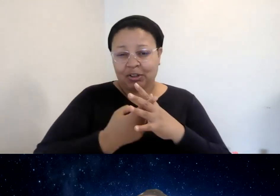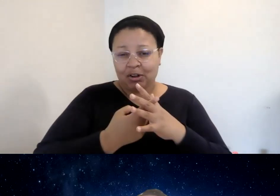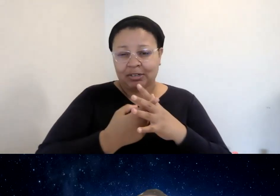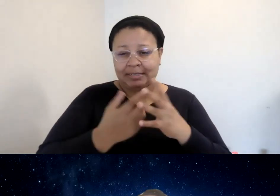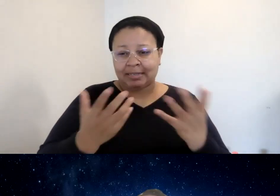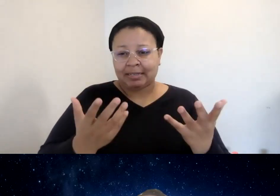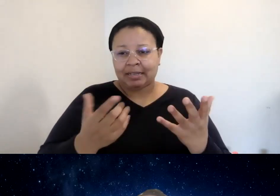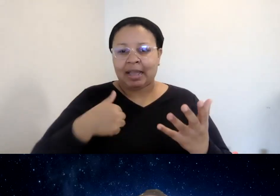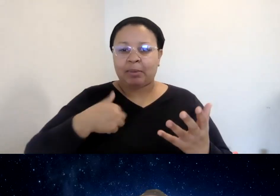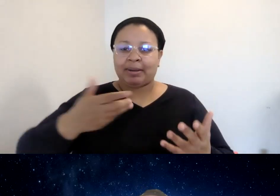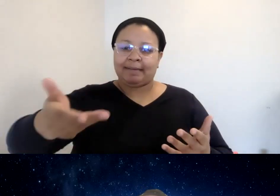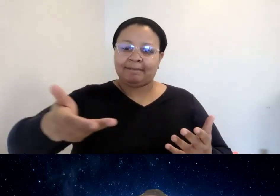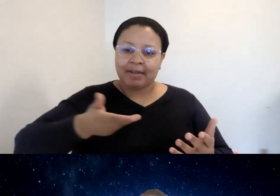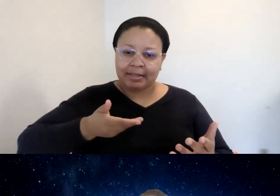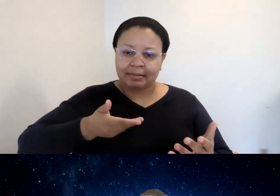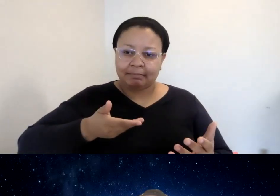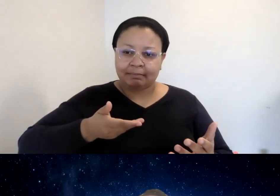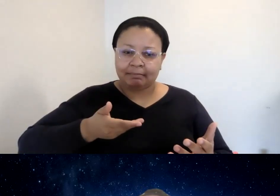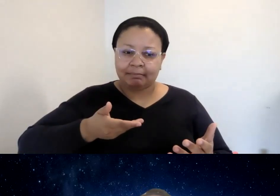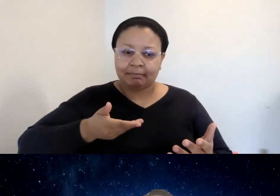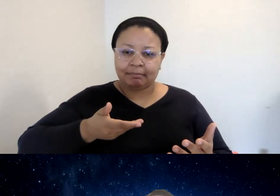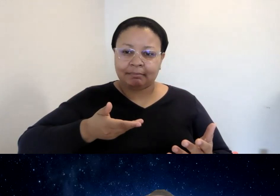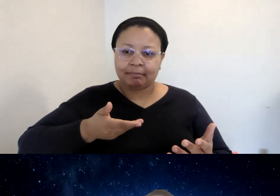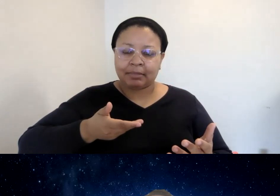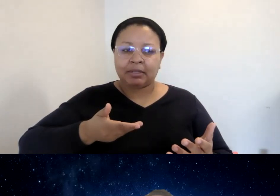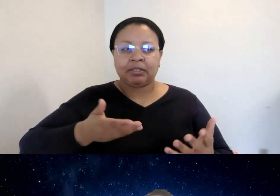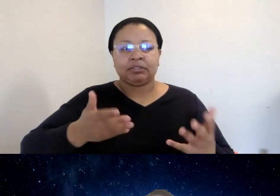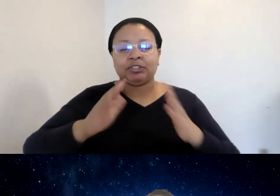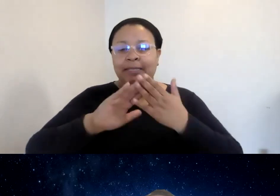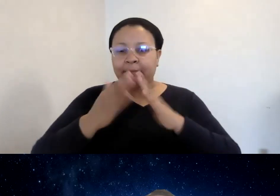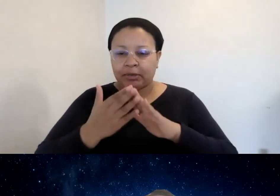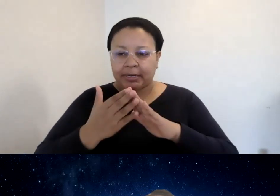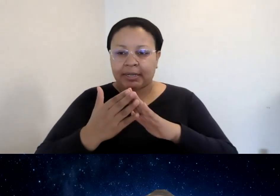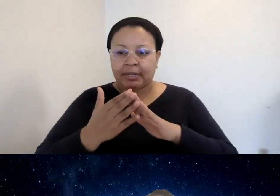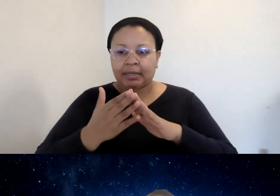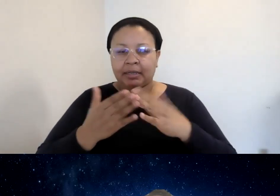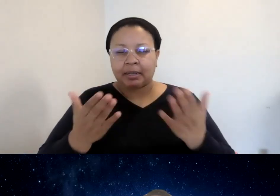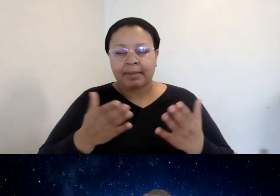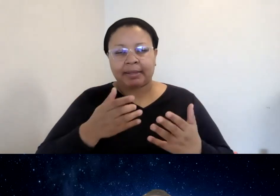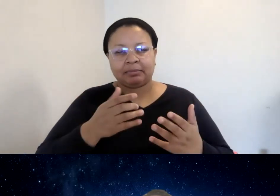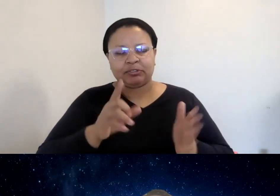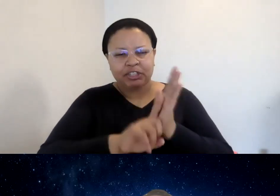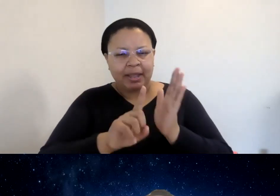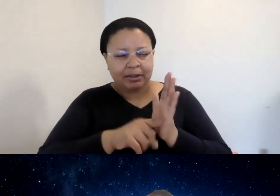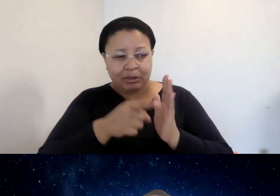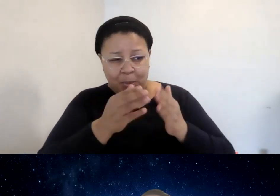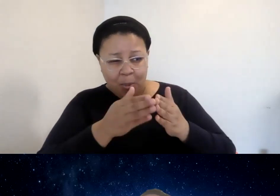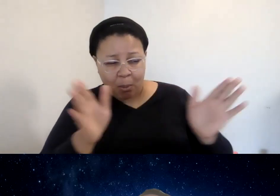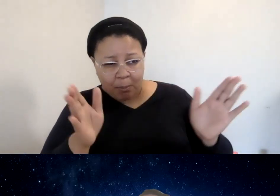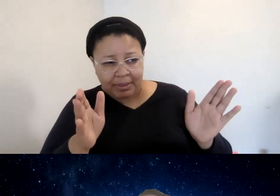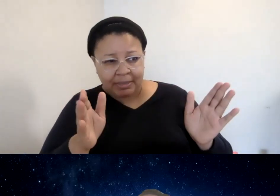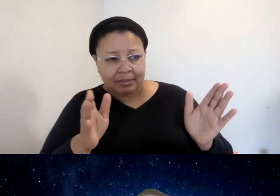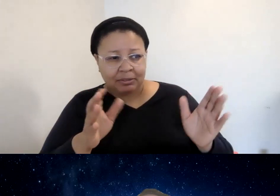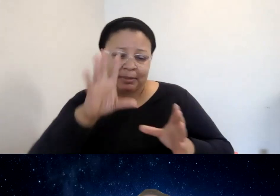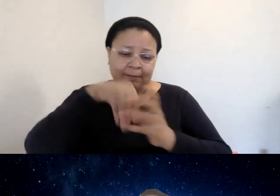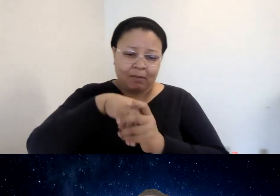would invite them into the community. I would see if they were open to being a